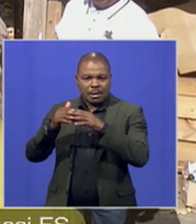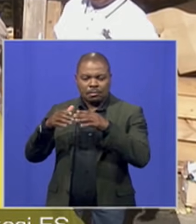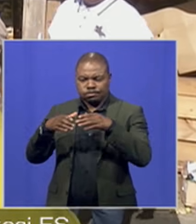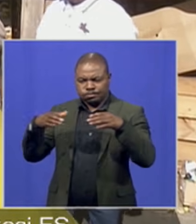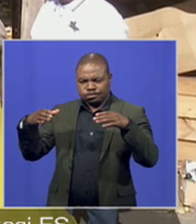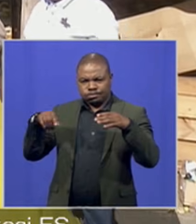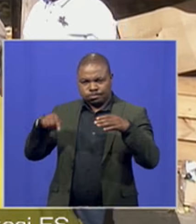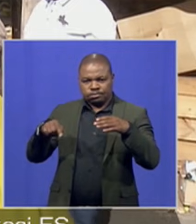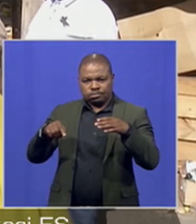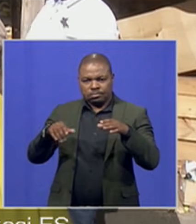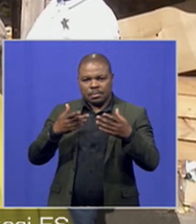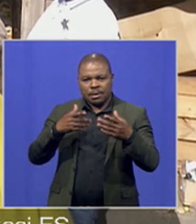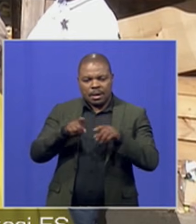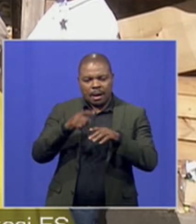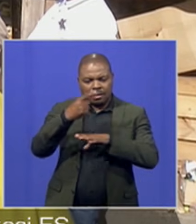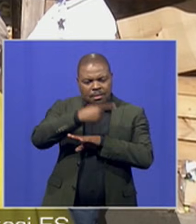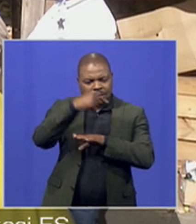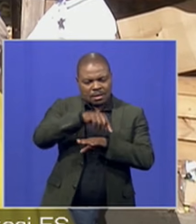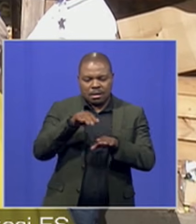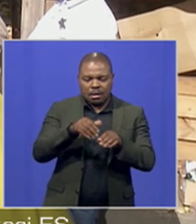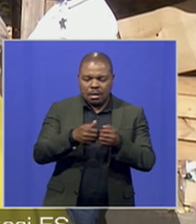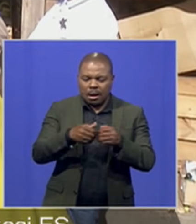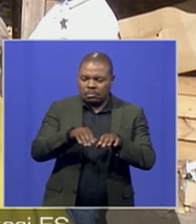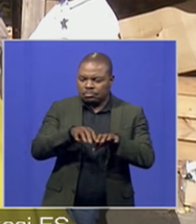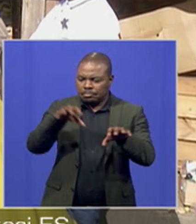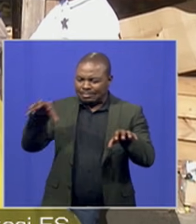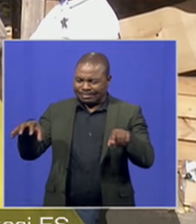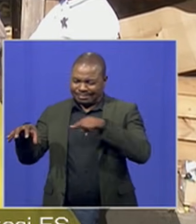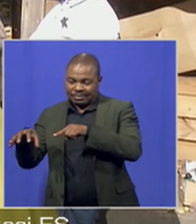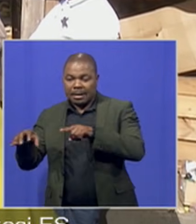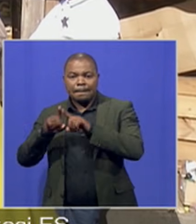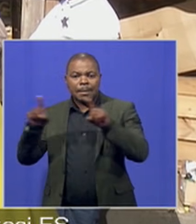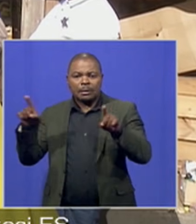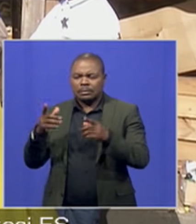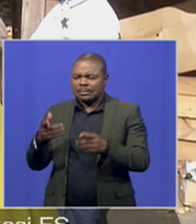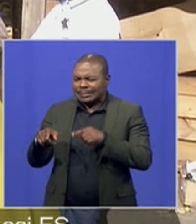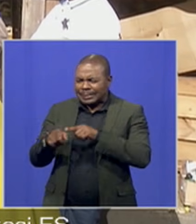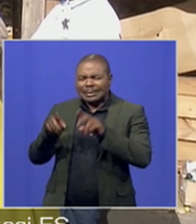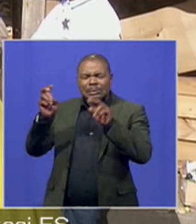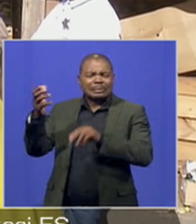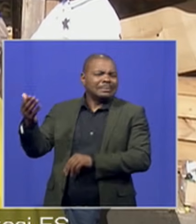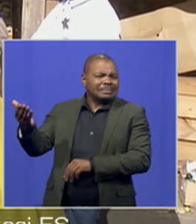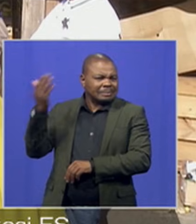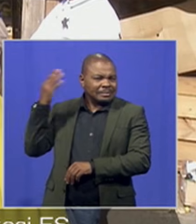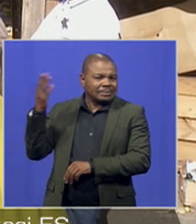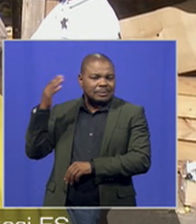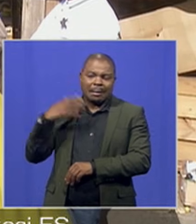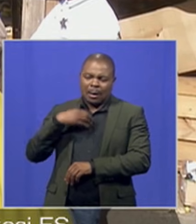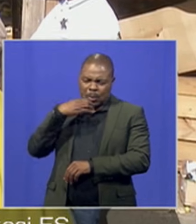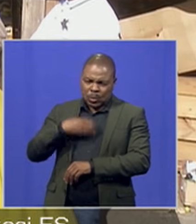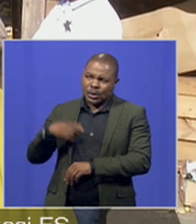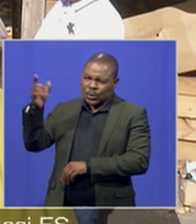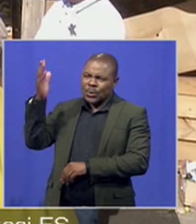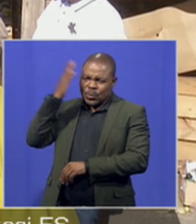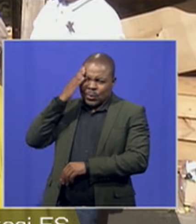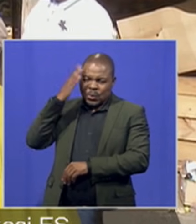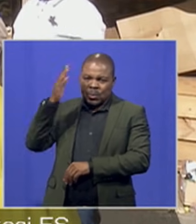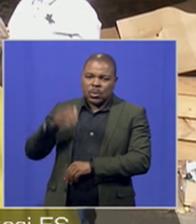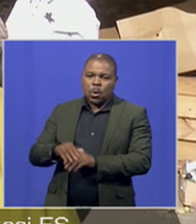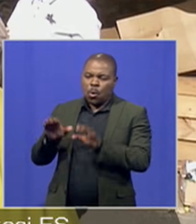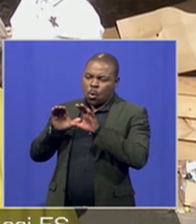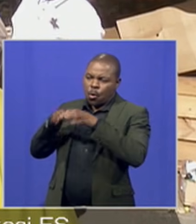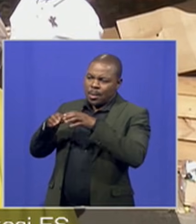mo nyako wa border gate. Now we are saying khanye ga e bolonna re wisha ke teng ke be bane ba itse gore gona le komite re bitsa